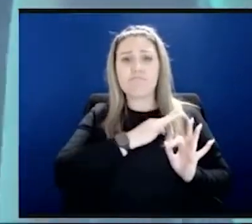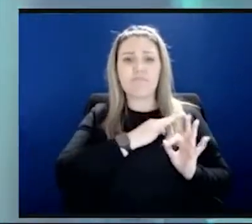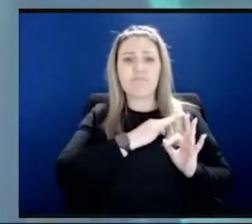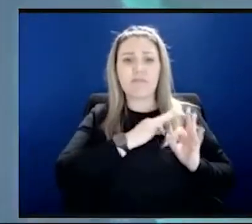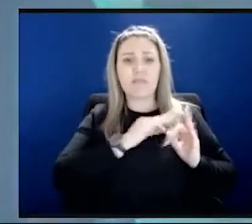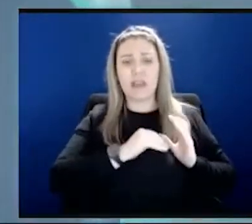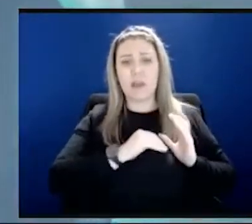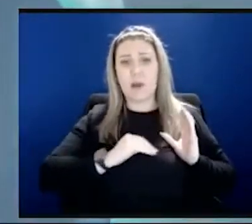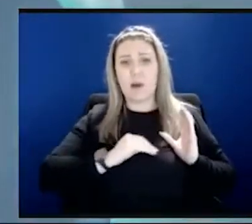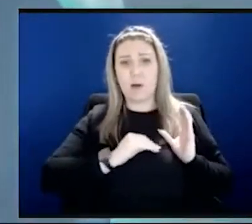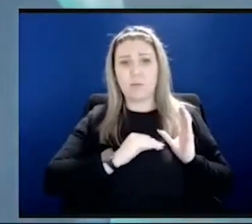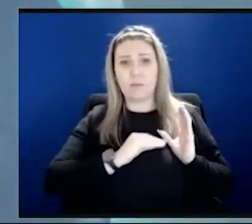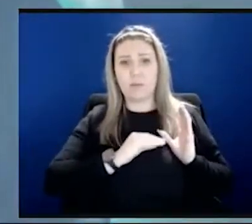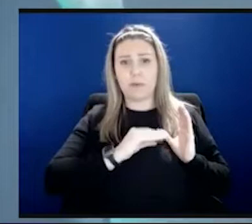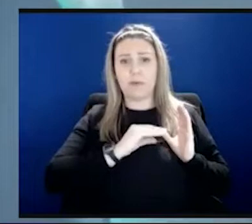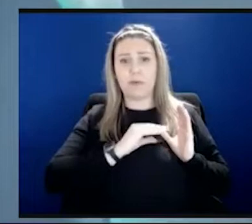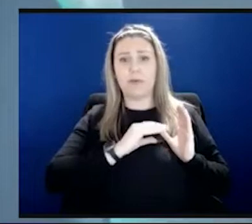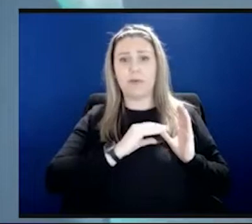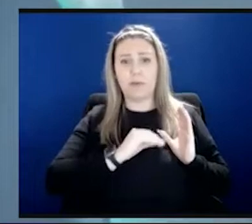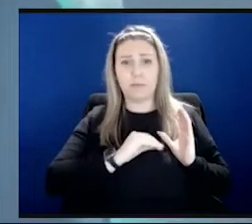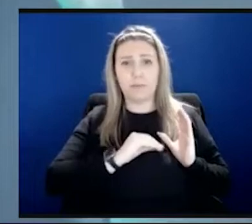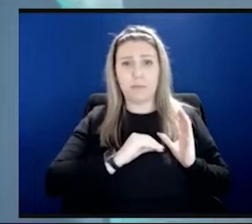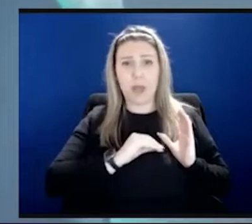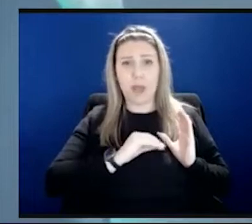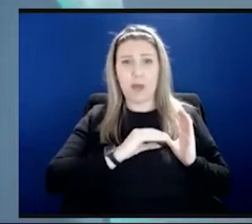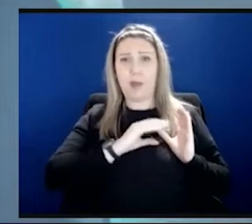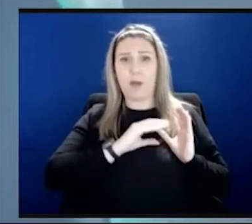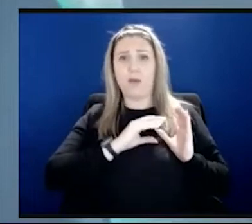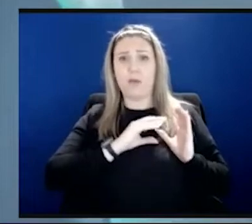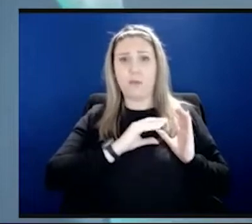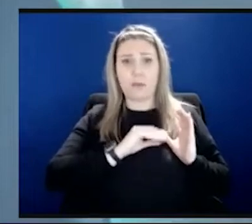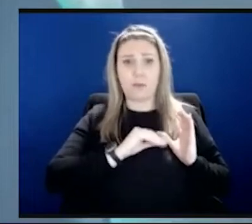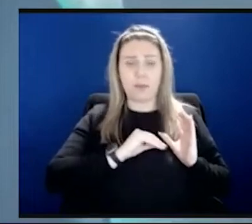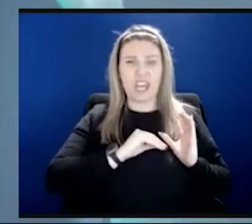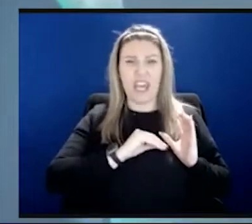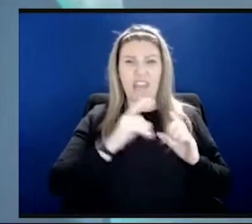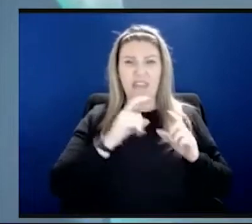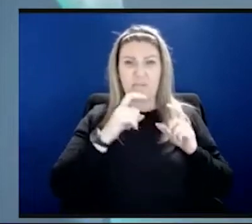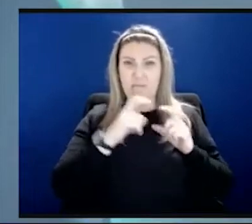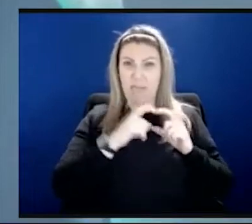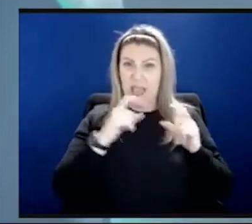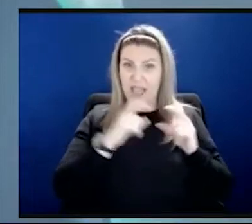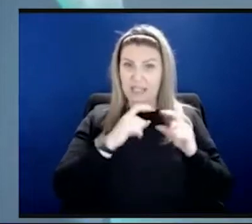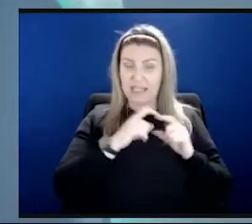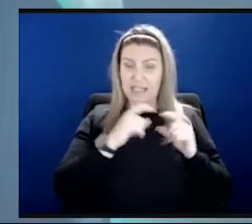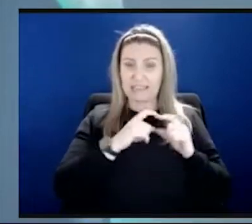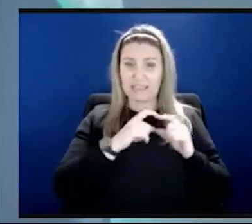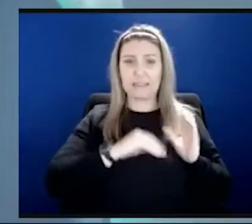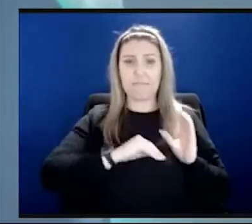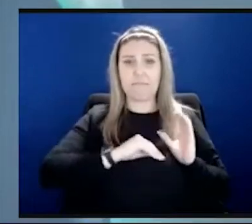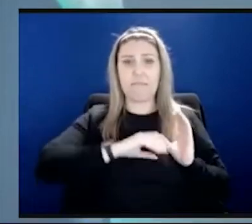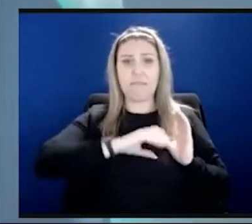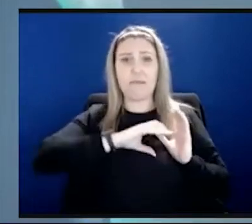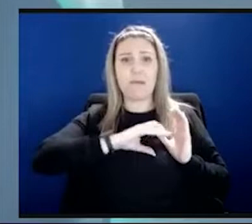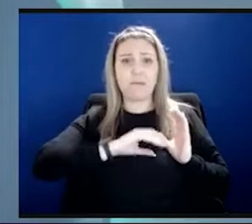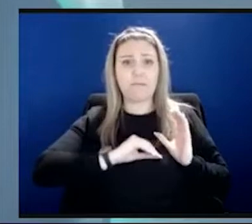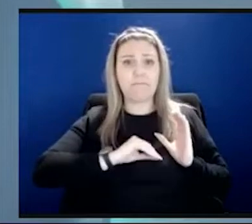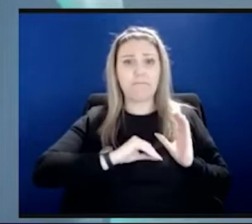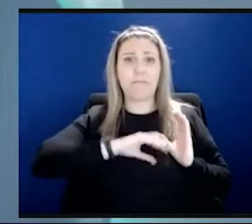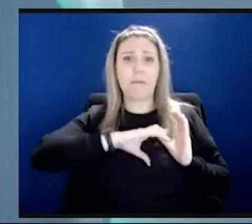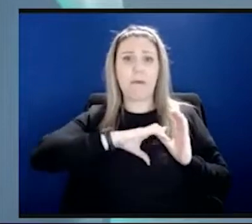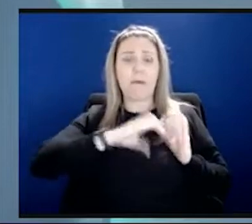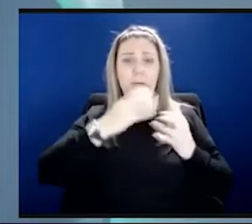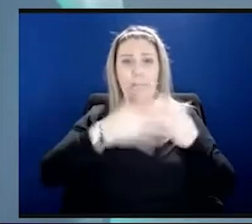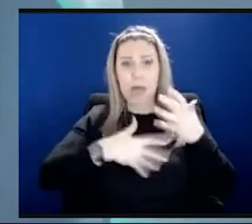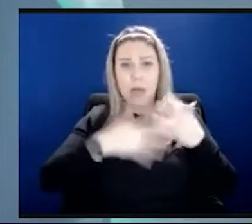and essentially electromagnets make it spin around, and that's what pumps the blood. So there are no parts that touch,